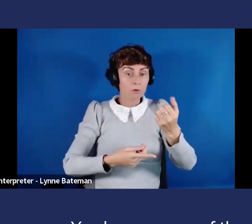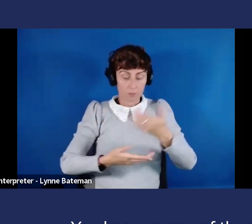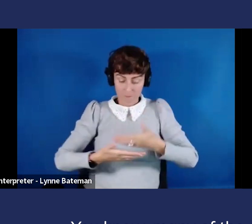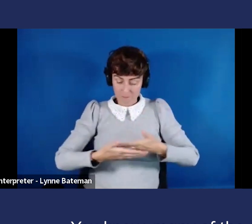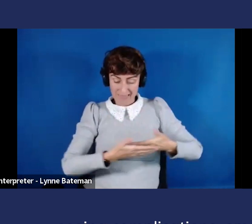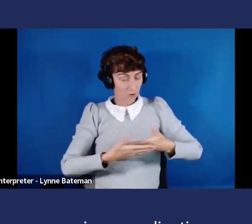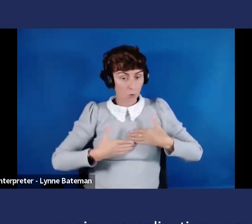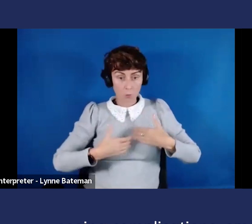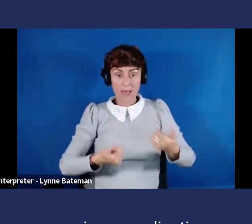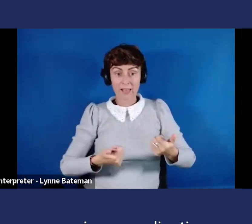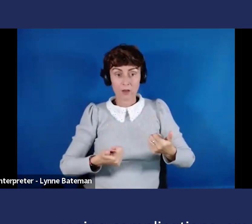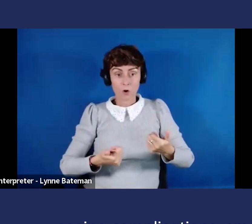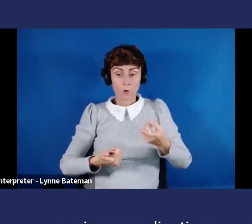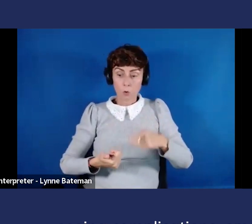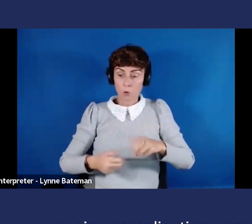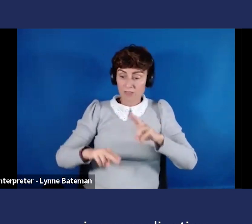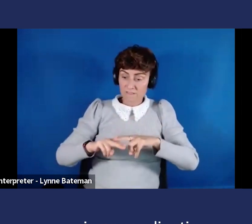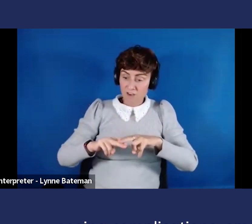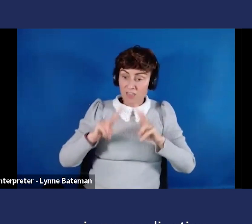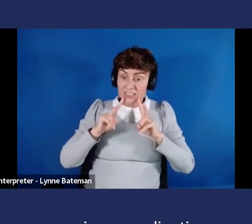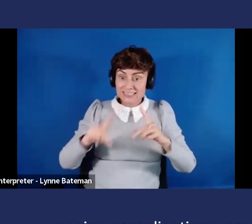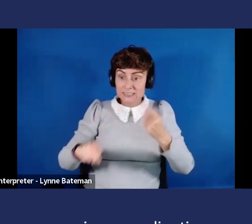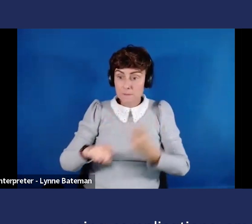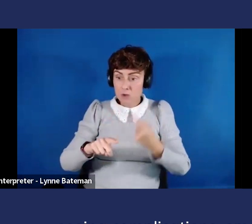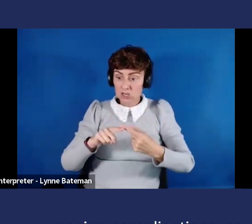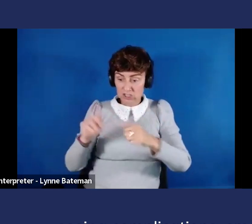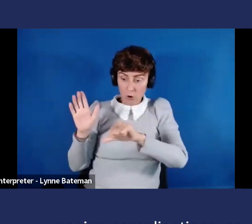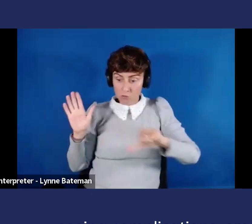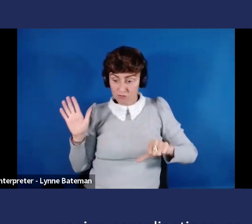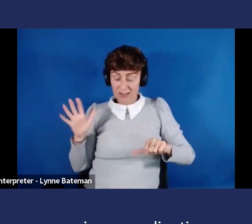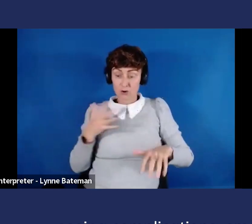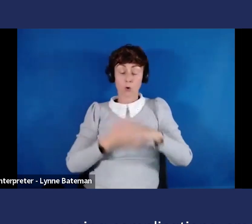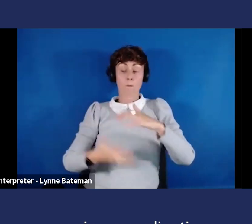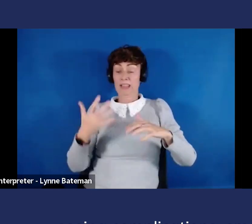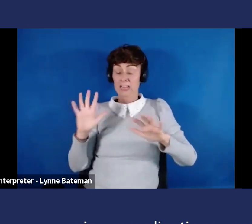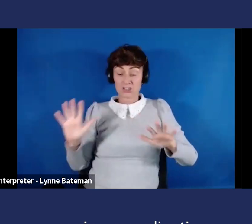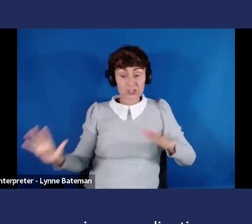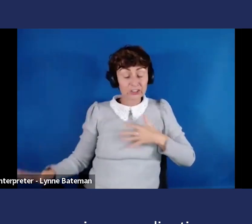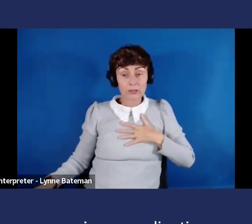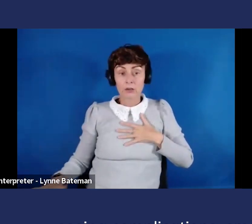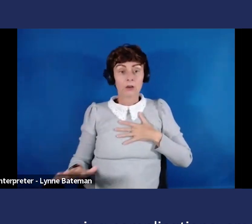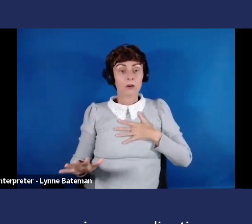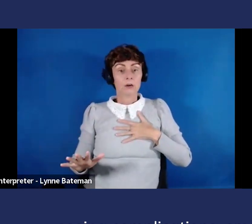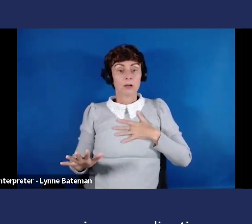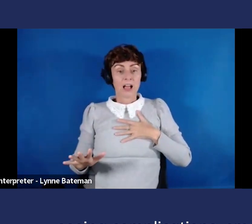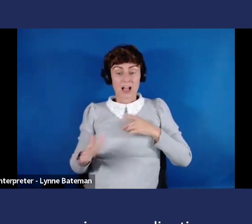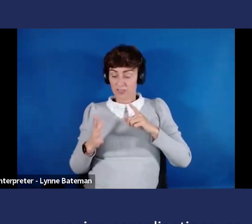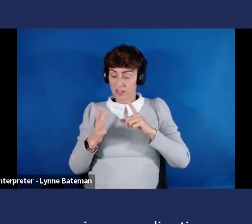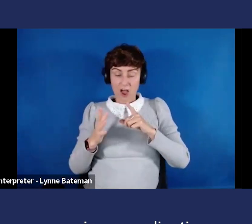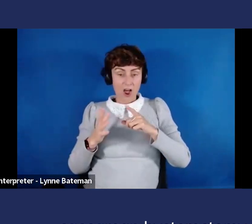from the dads, you know, seeing complications, emergency operations, pregnancy loss, excessive blood loss, ITU